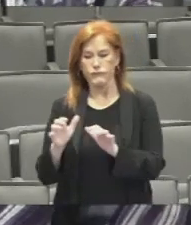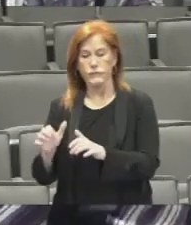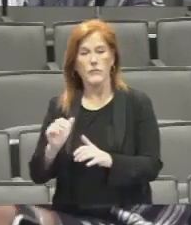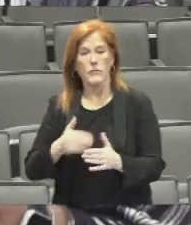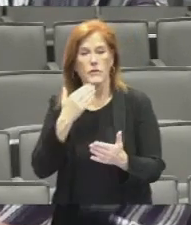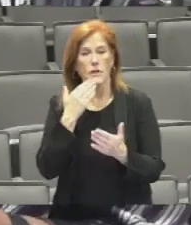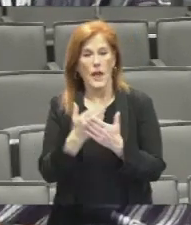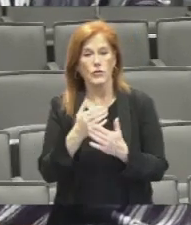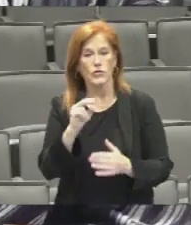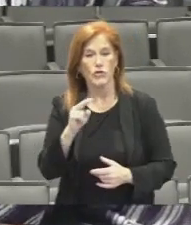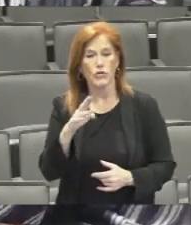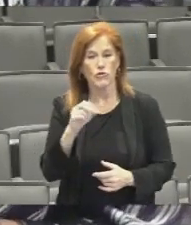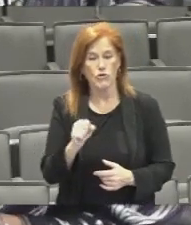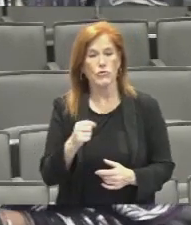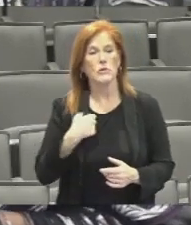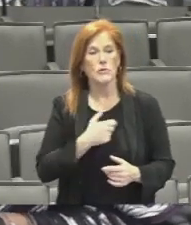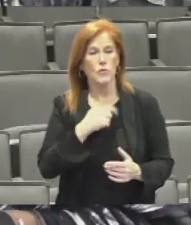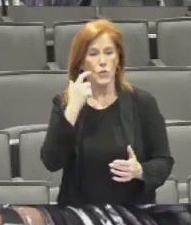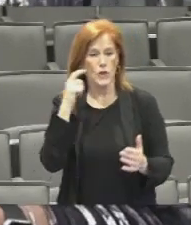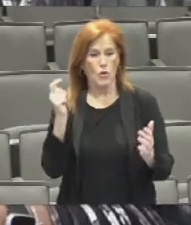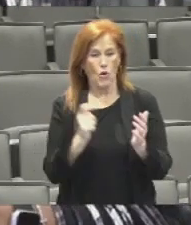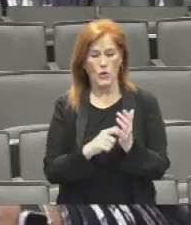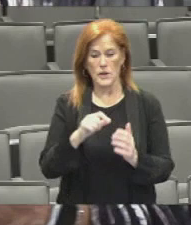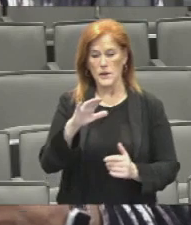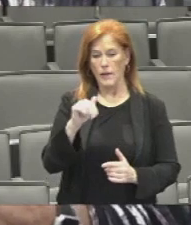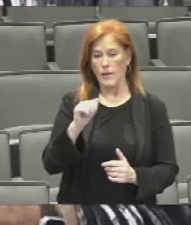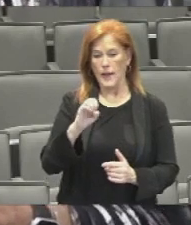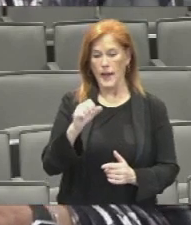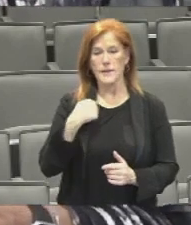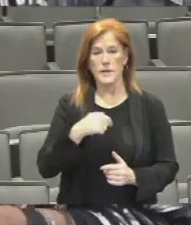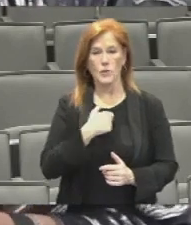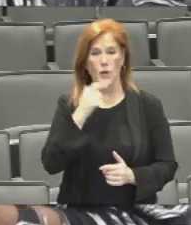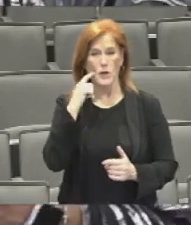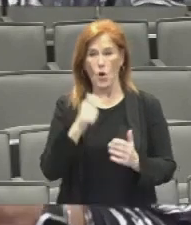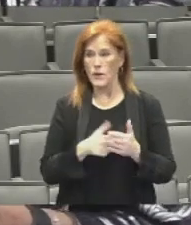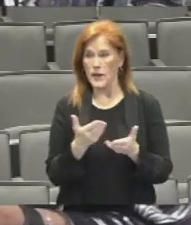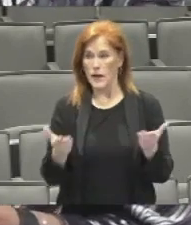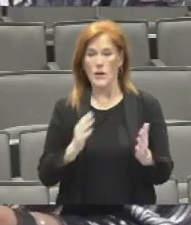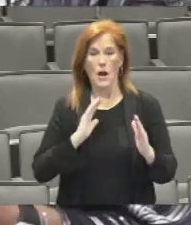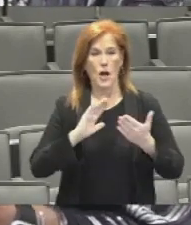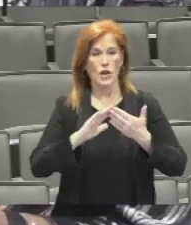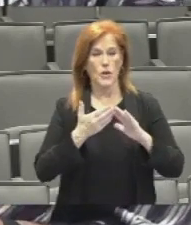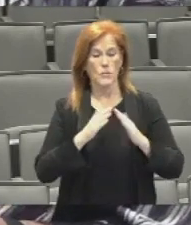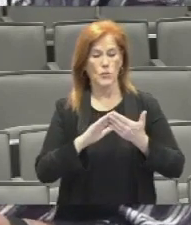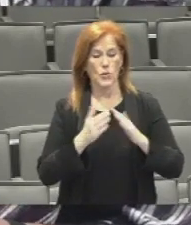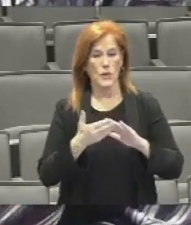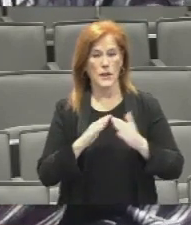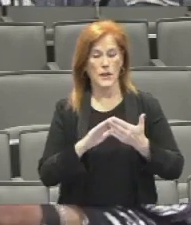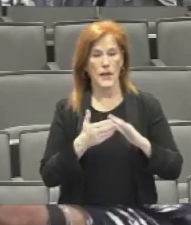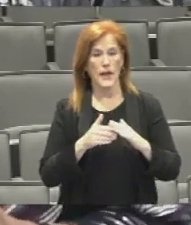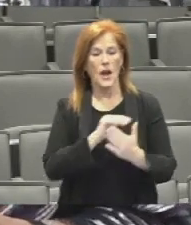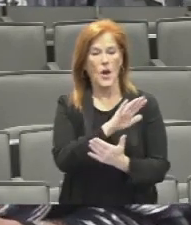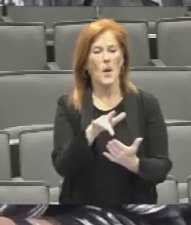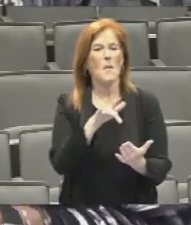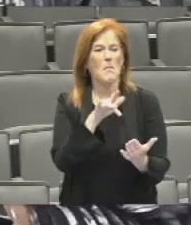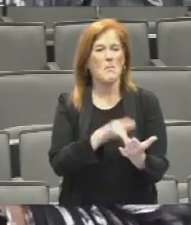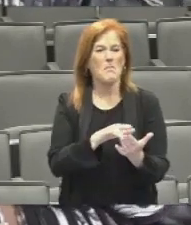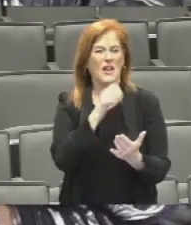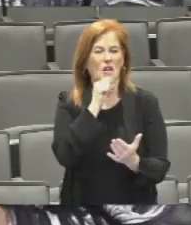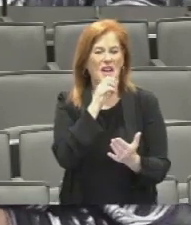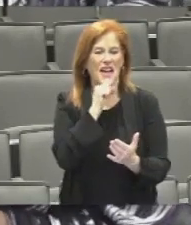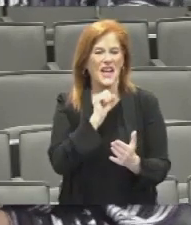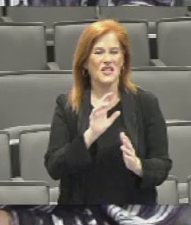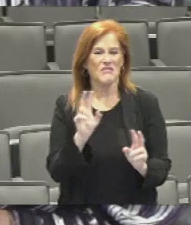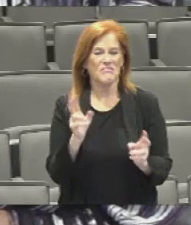news. We are seeing that the cases we are seeing in our community are mainly middle-aged